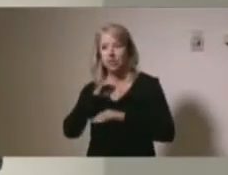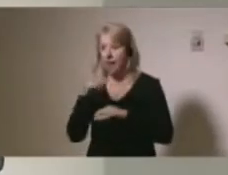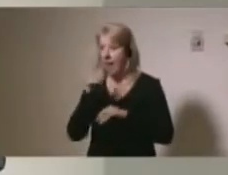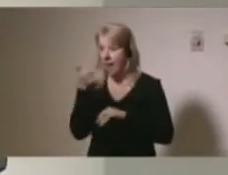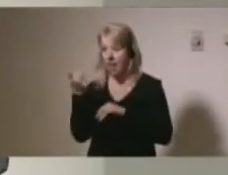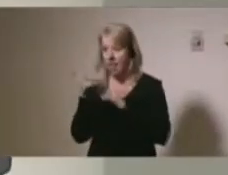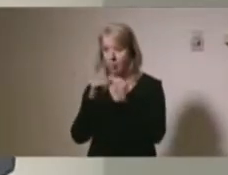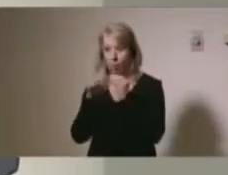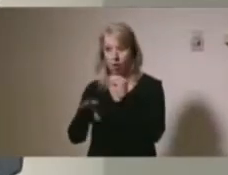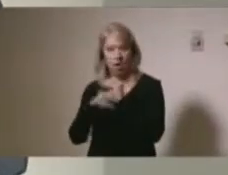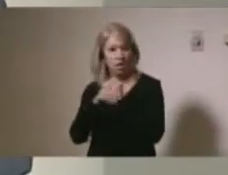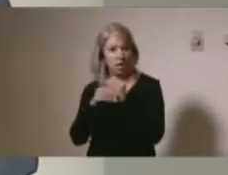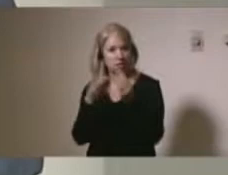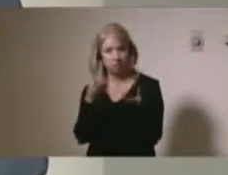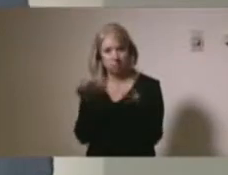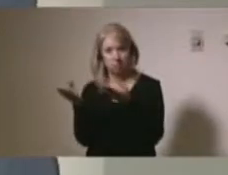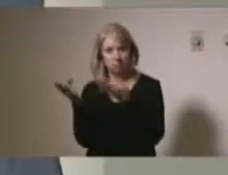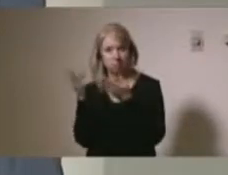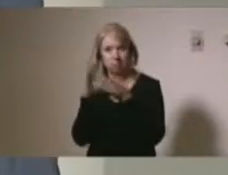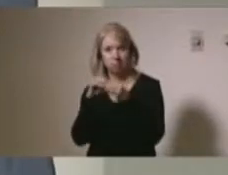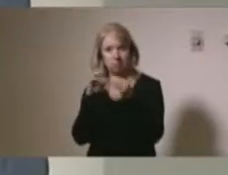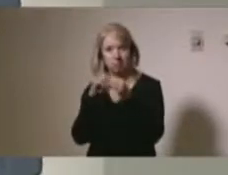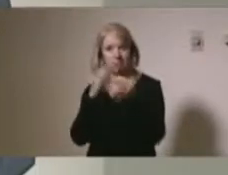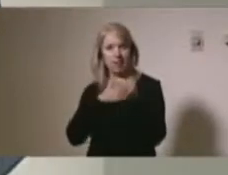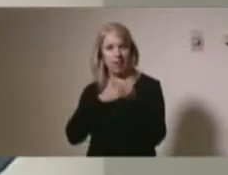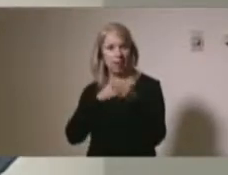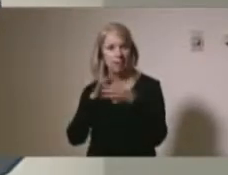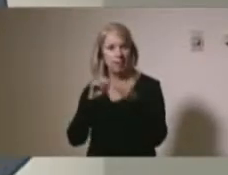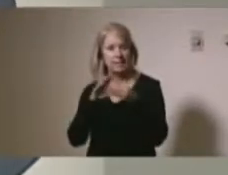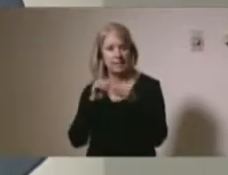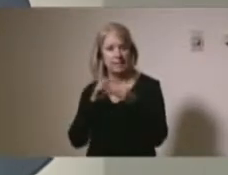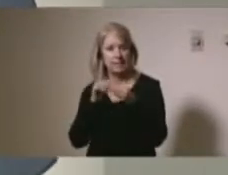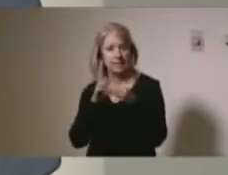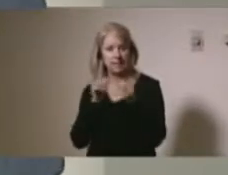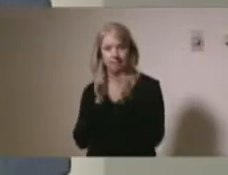else in the room who wants to add to these comments?